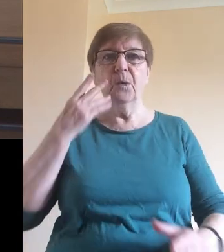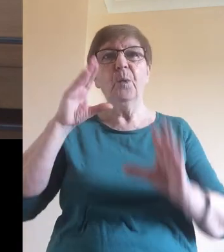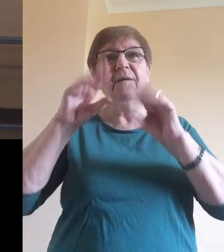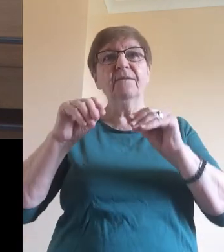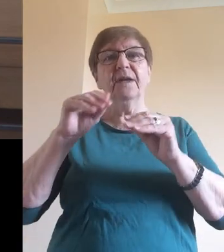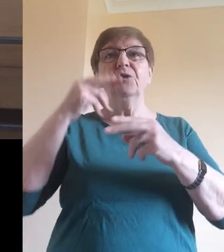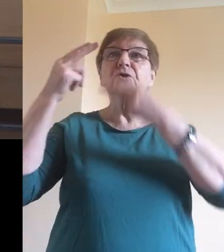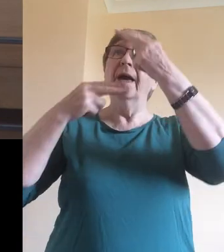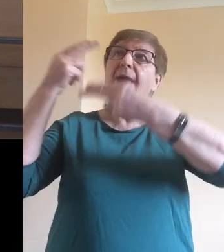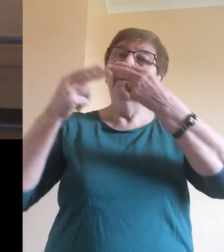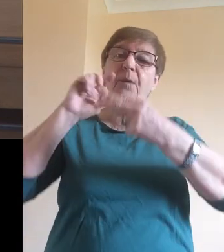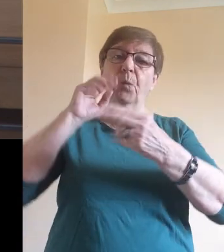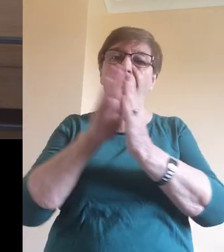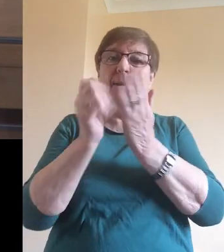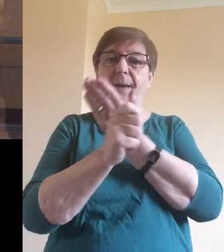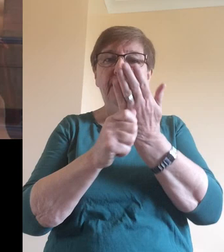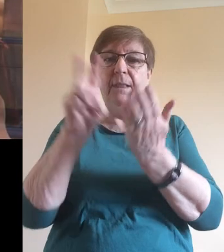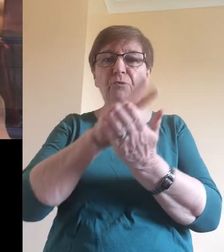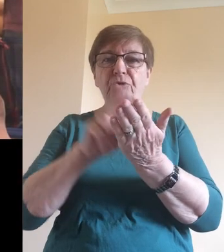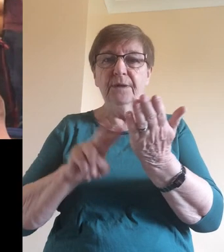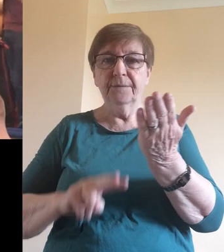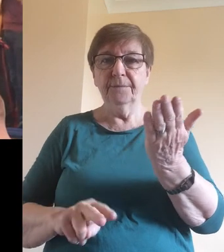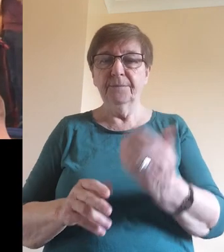we'll be hearing the scriptures read to us.